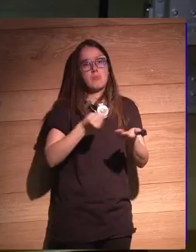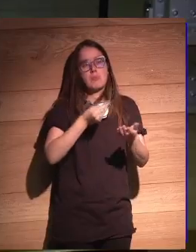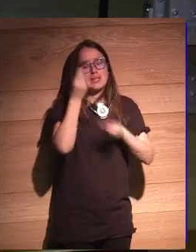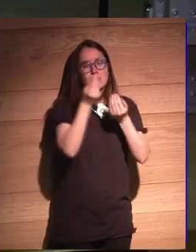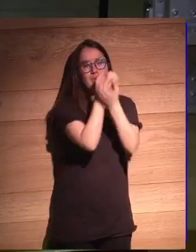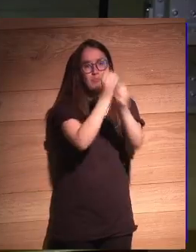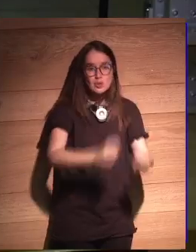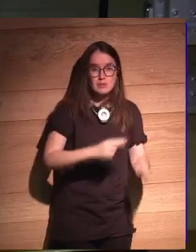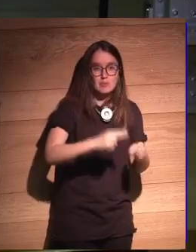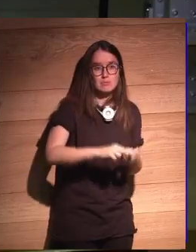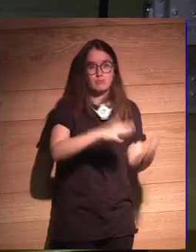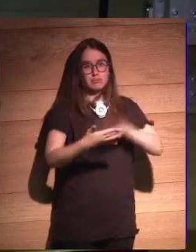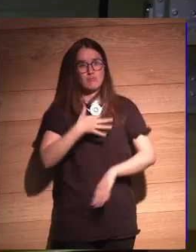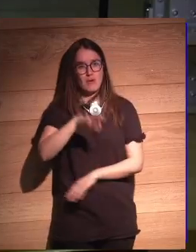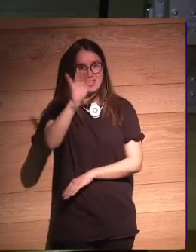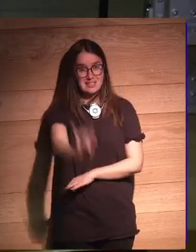possible.